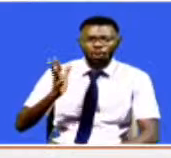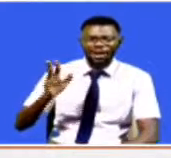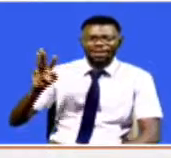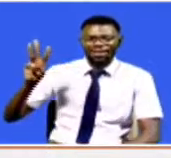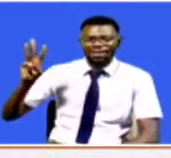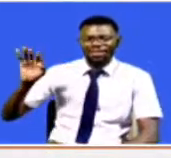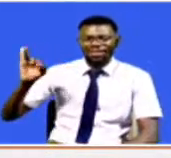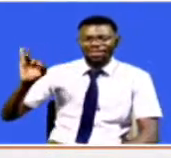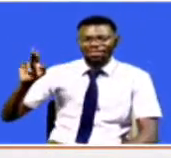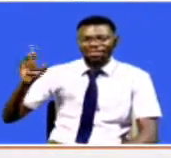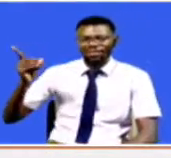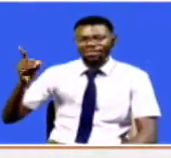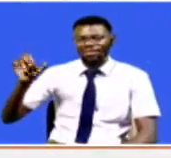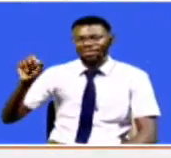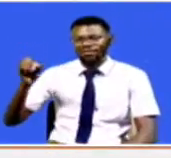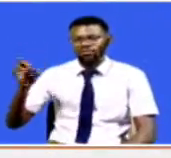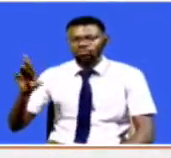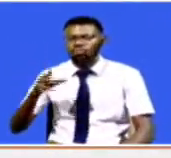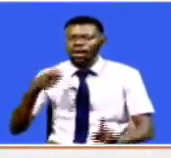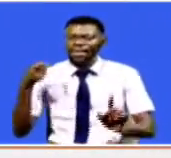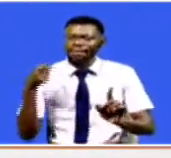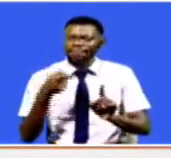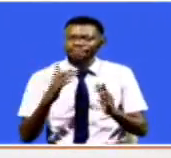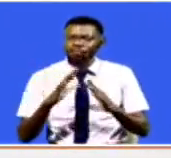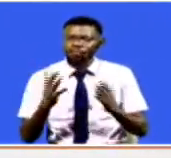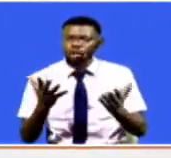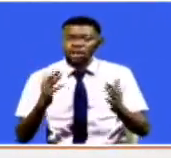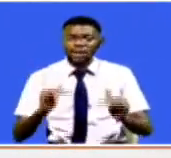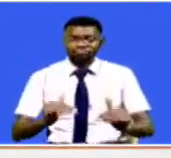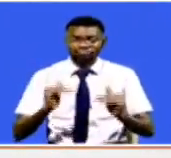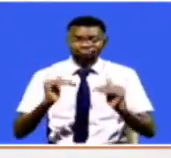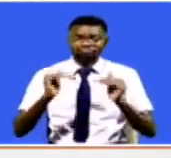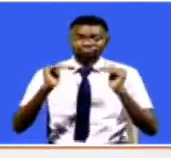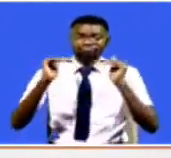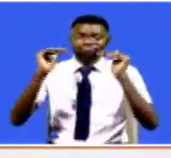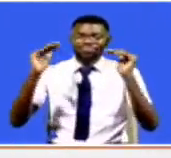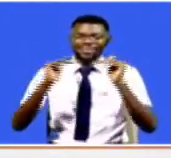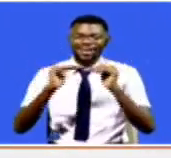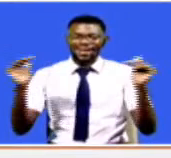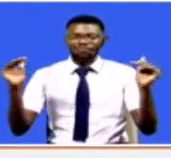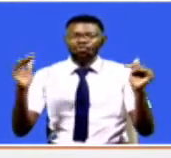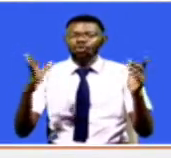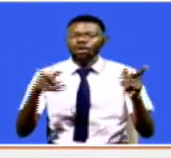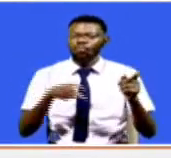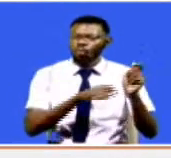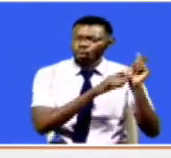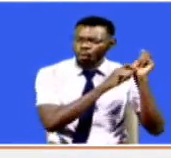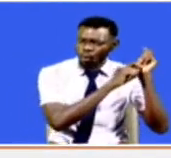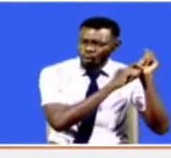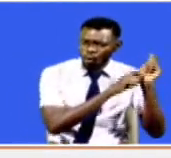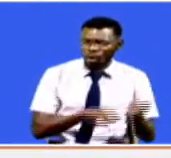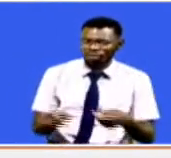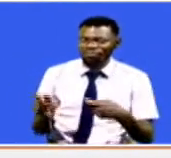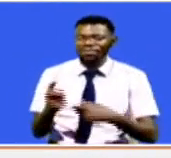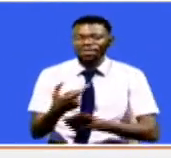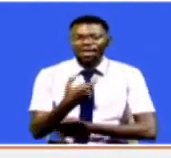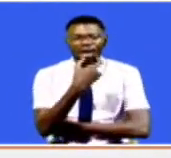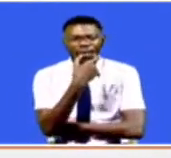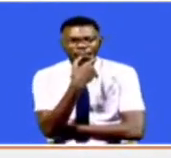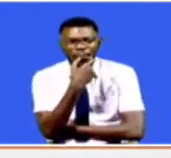Hotel. The purpose of this seminar is to elevate the level of golf refereeing and tournament administration in